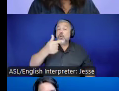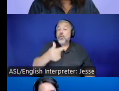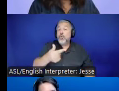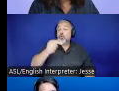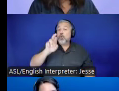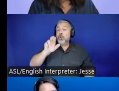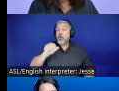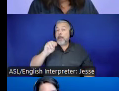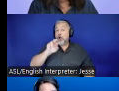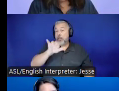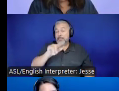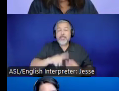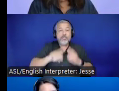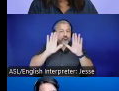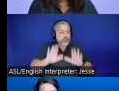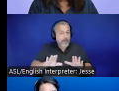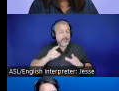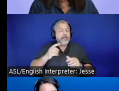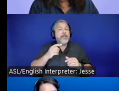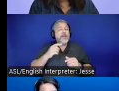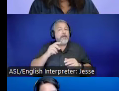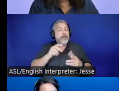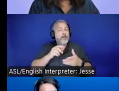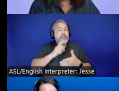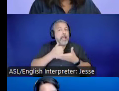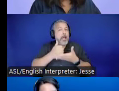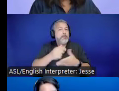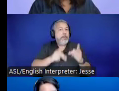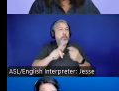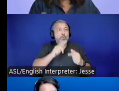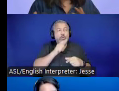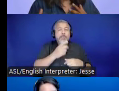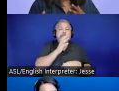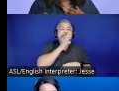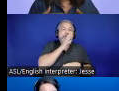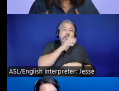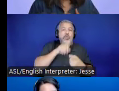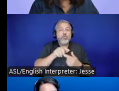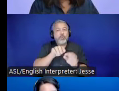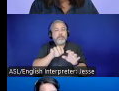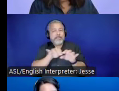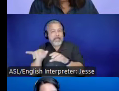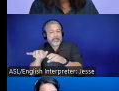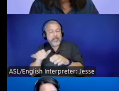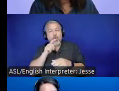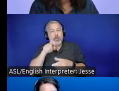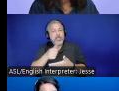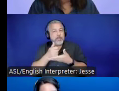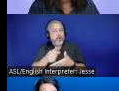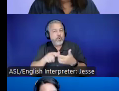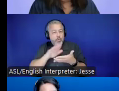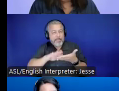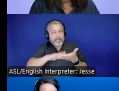accessibility needs. It's especially helpful for those who are using speech to text and may need some support in cleaning up